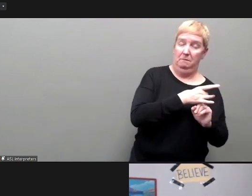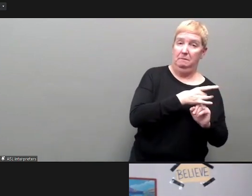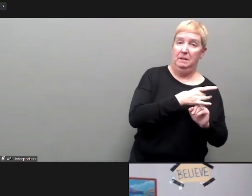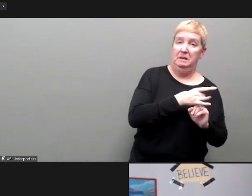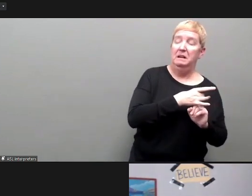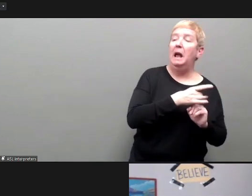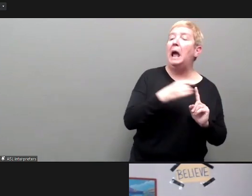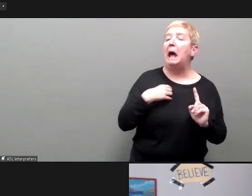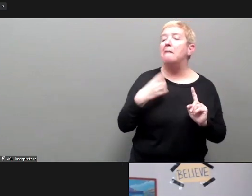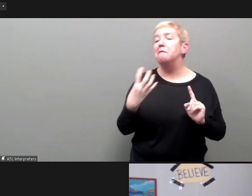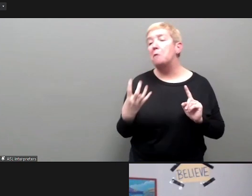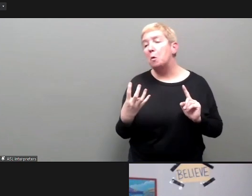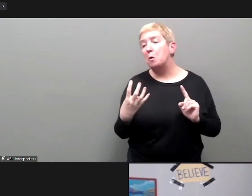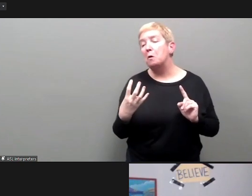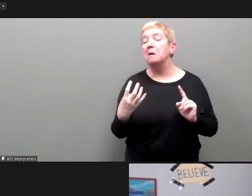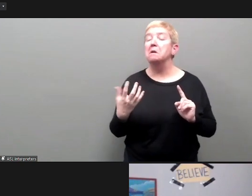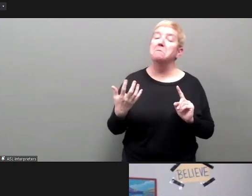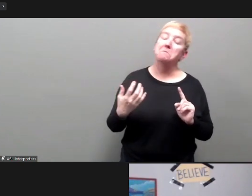like 4 to,